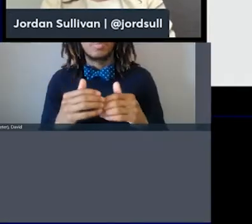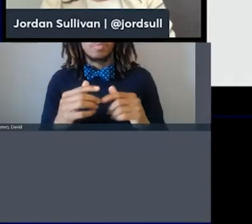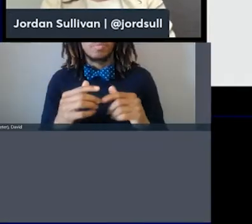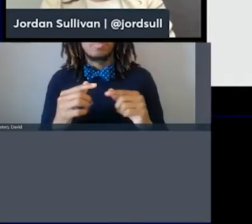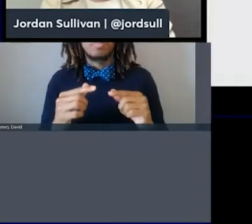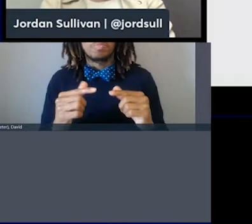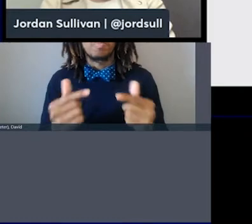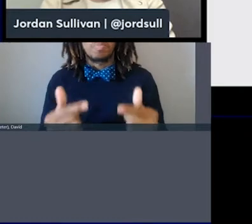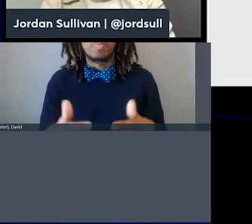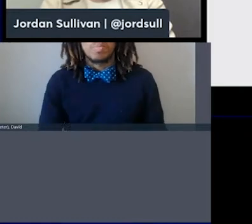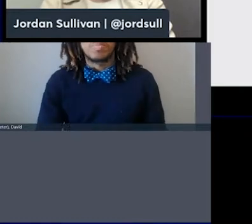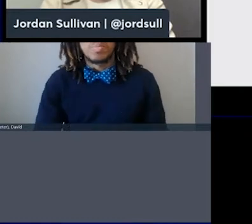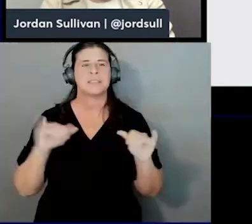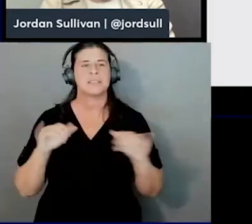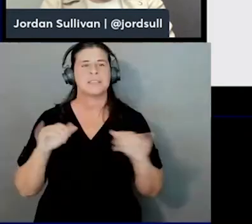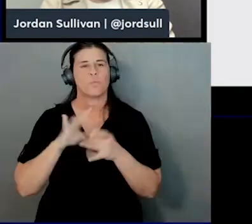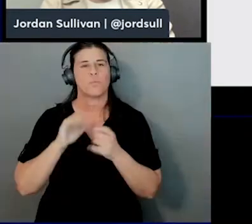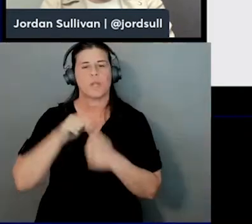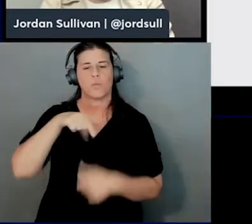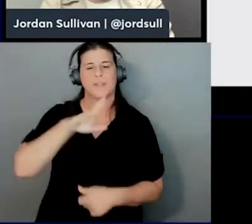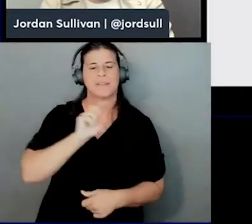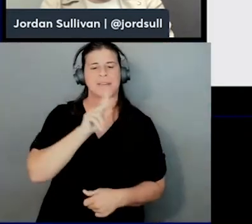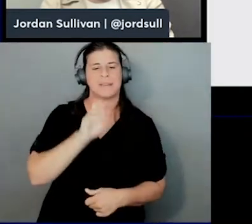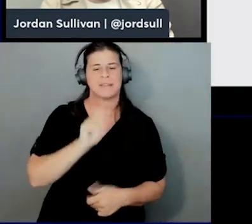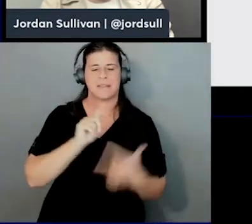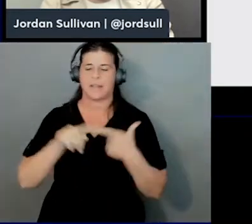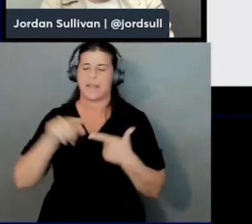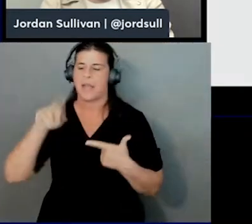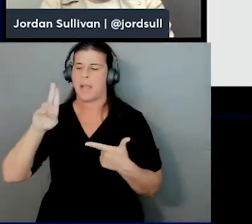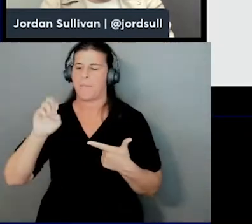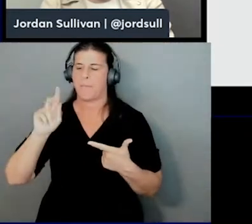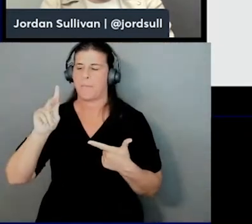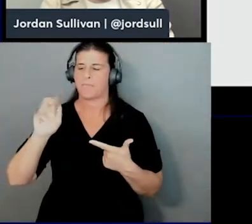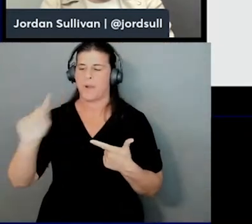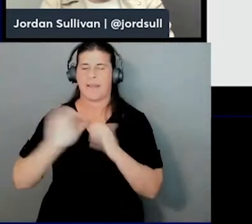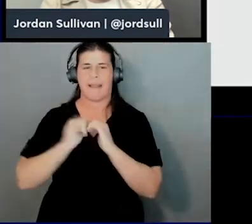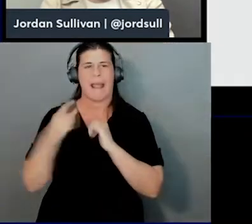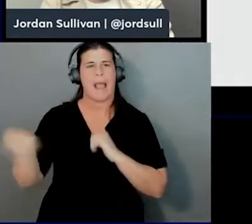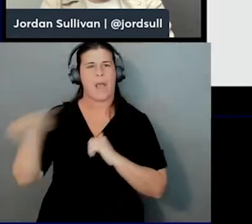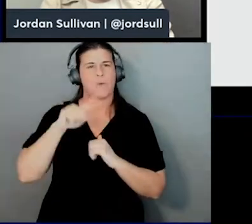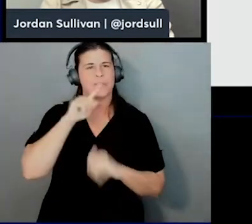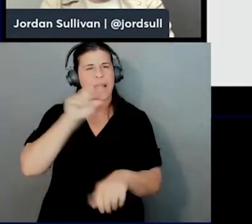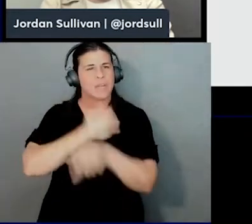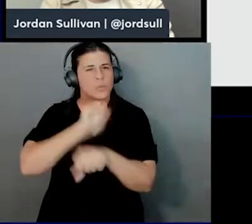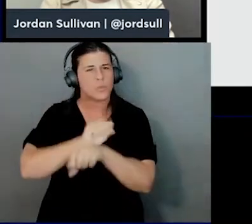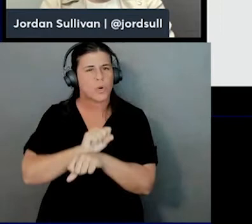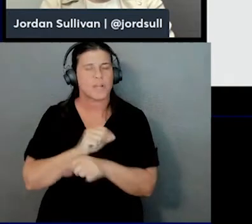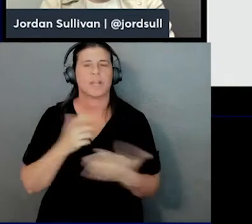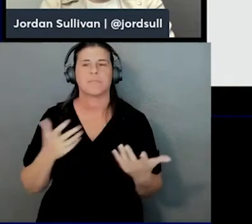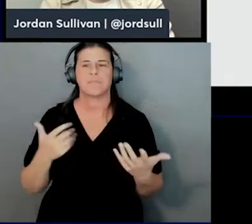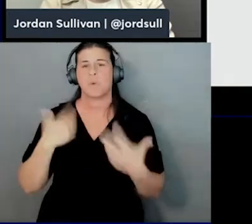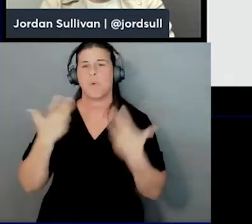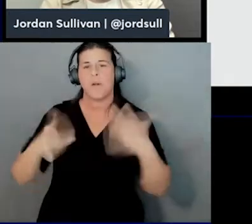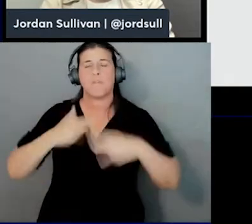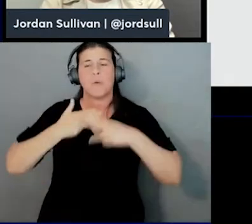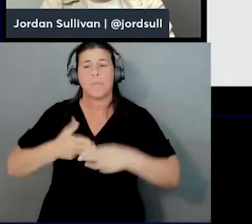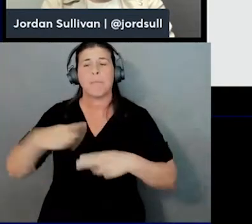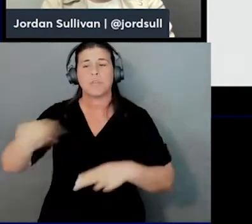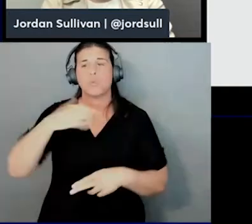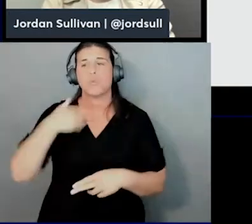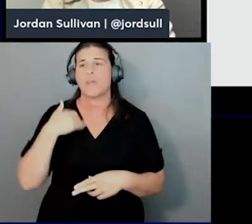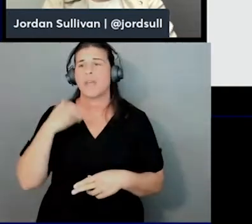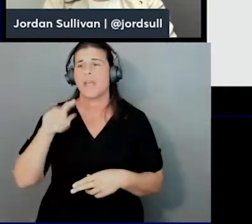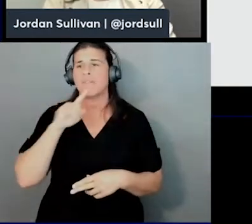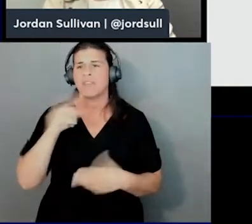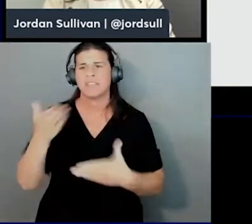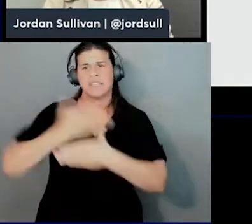mapping between Qiskit and Braket and how this provider is actually working. So as I was mentioning, that we have this abstraction called